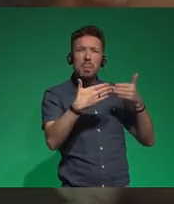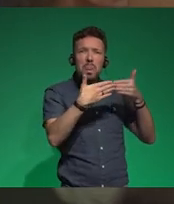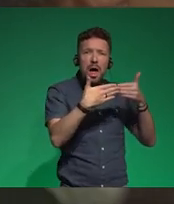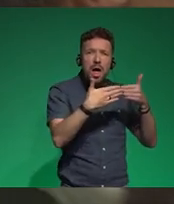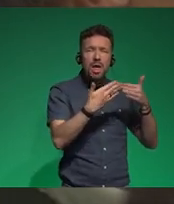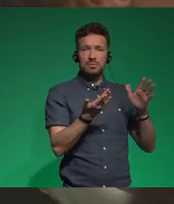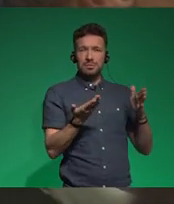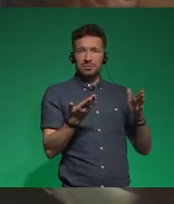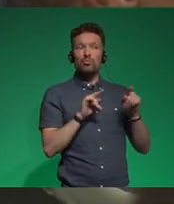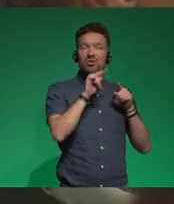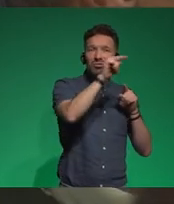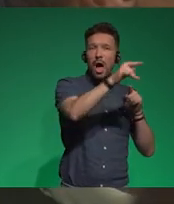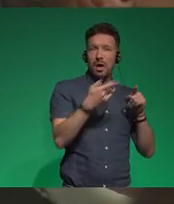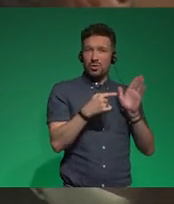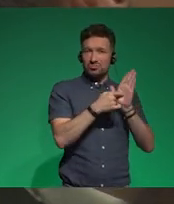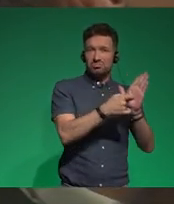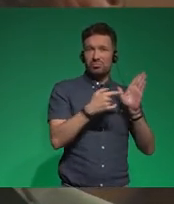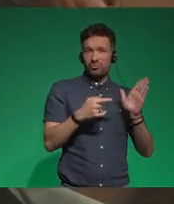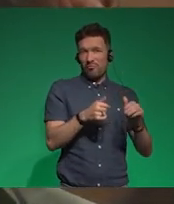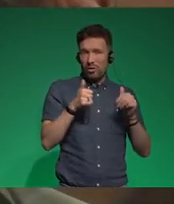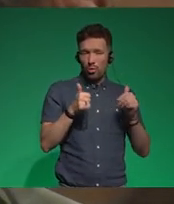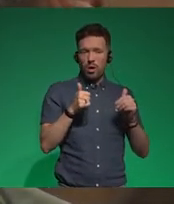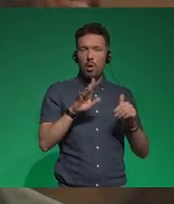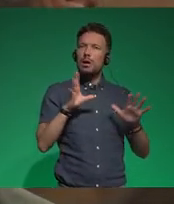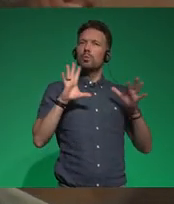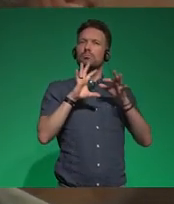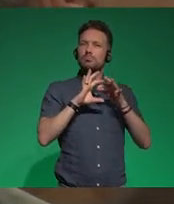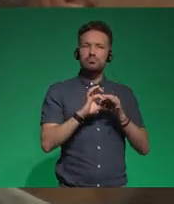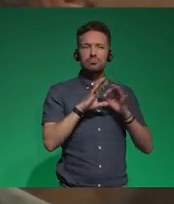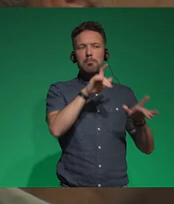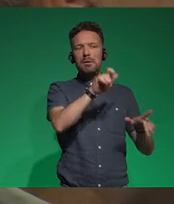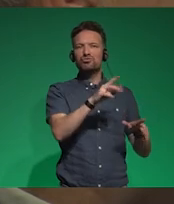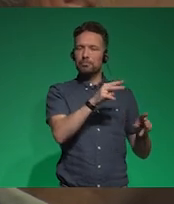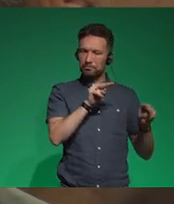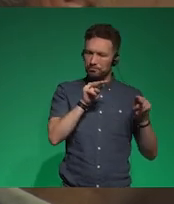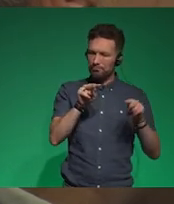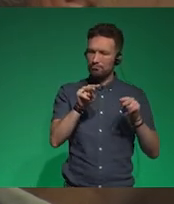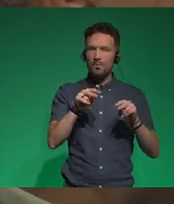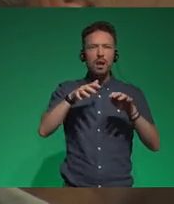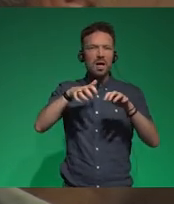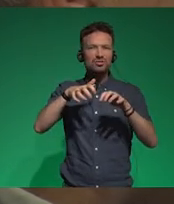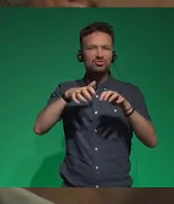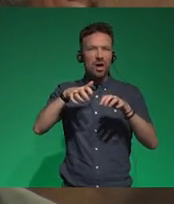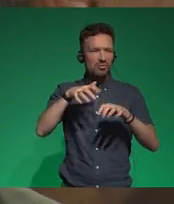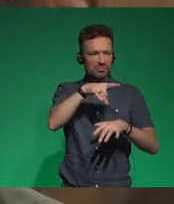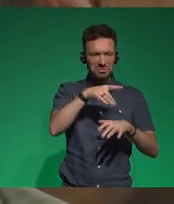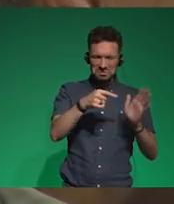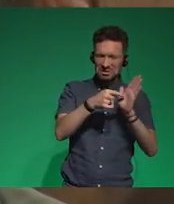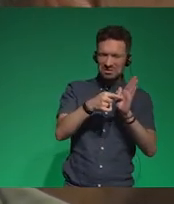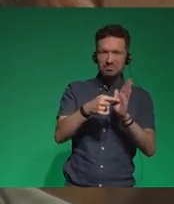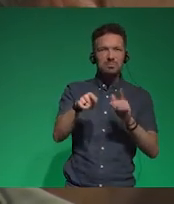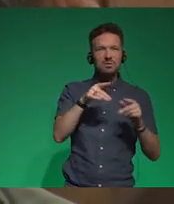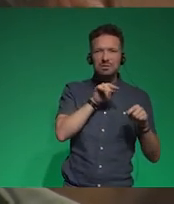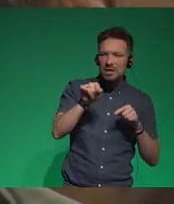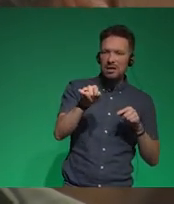being within the landscape. How human being and then the landscape transfer. So the indication, this movement inside of the picture is very fascinating